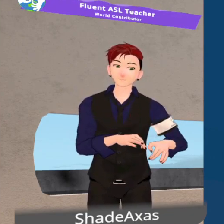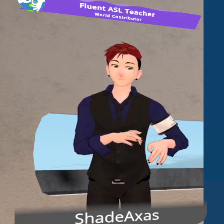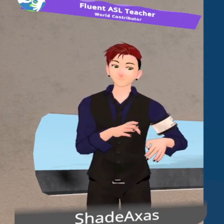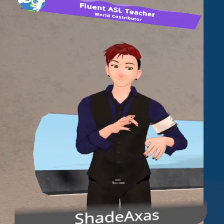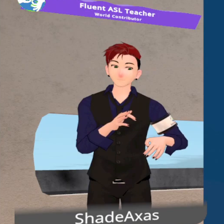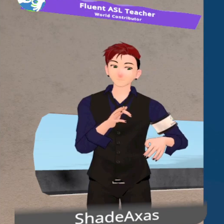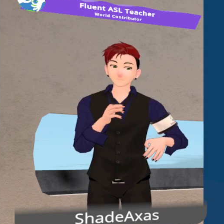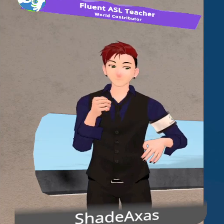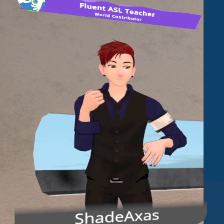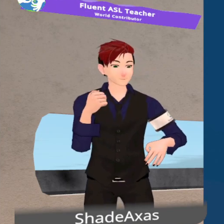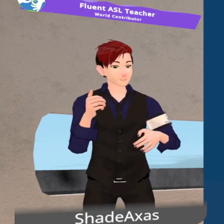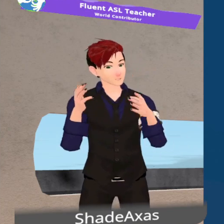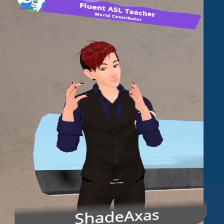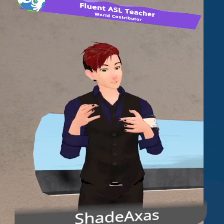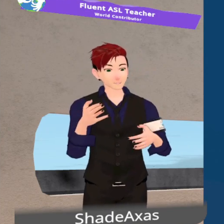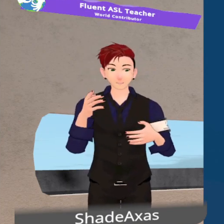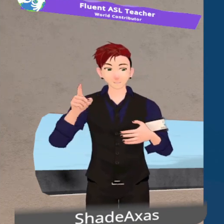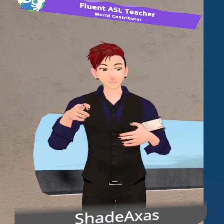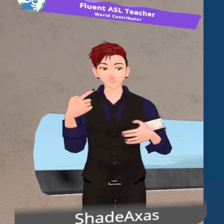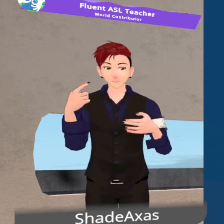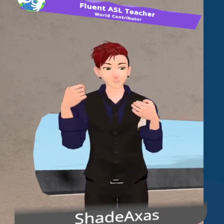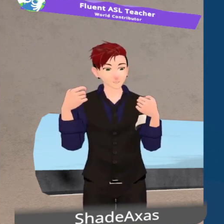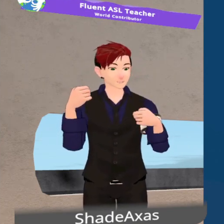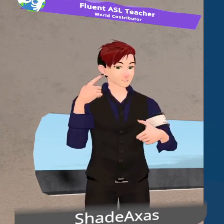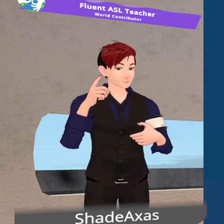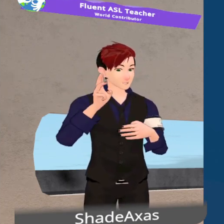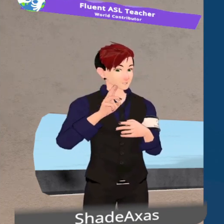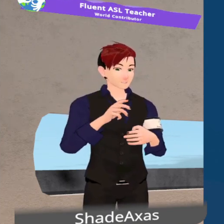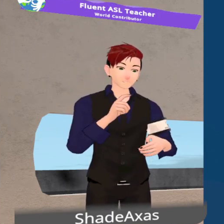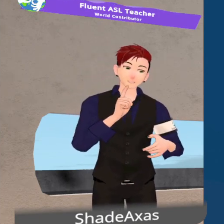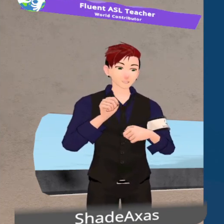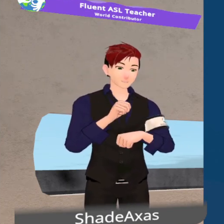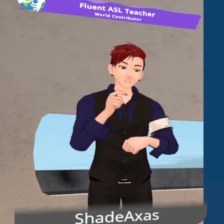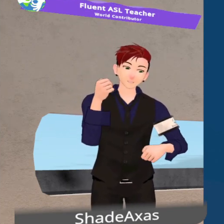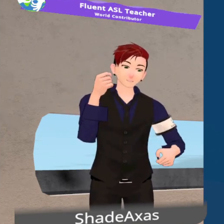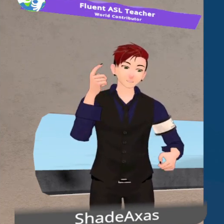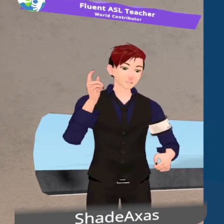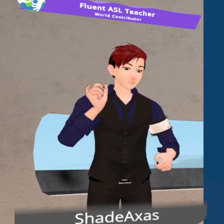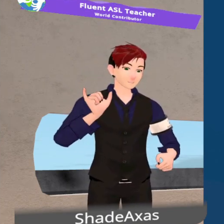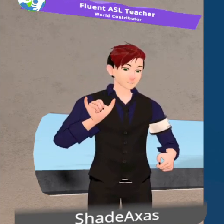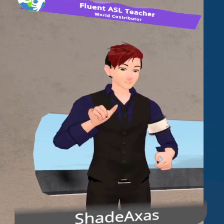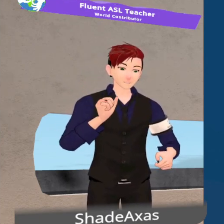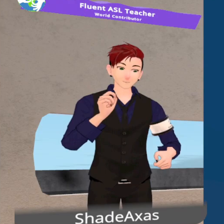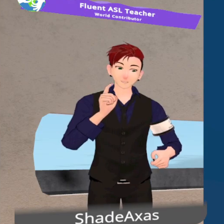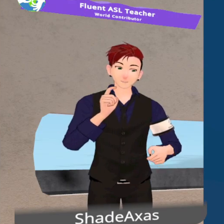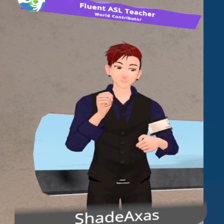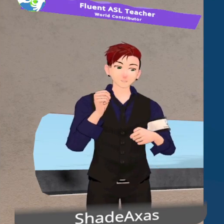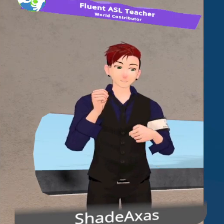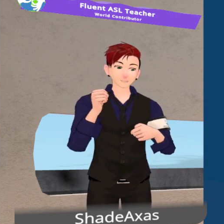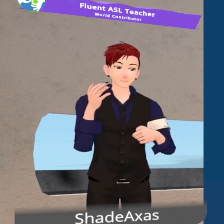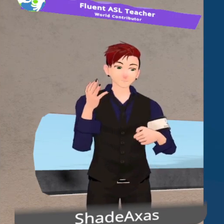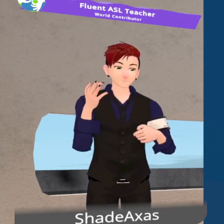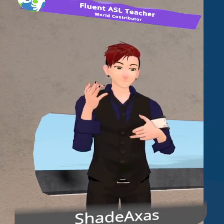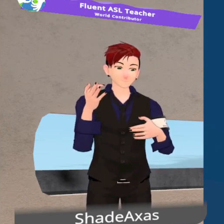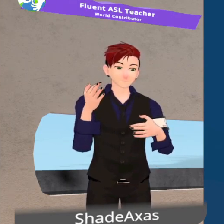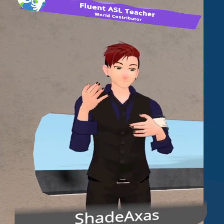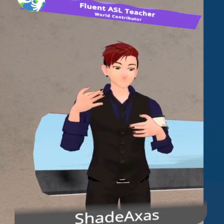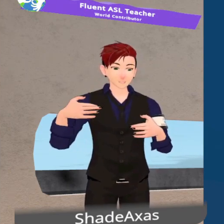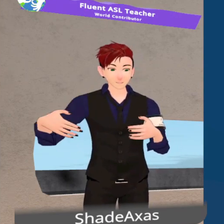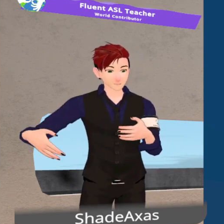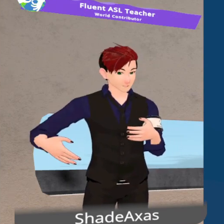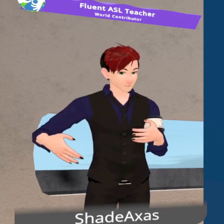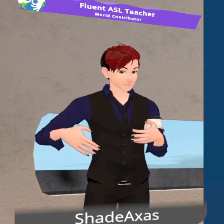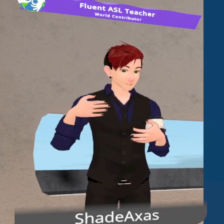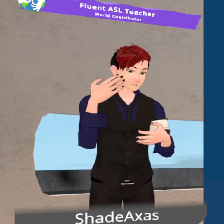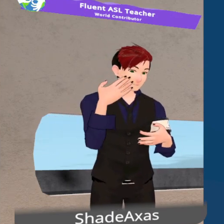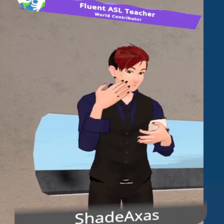bond. If you have a teacher who's only been signing for 6 months, they don't really understand that. They don't really